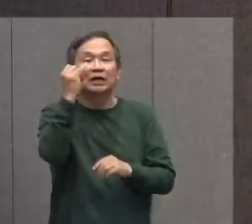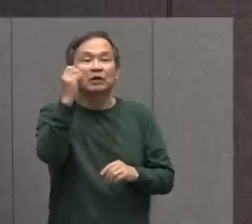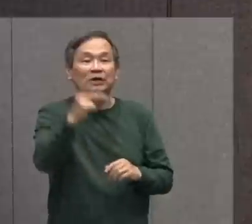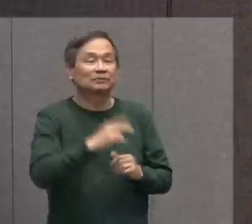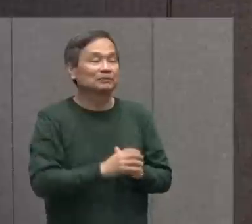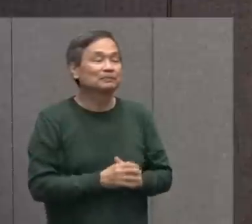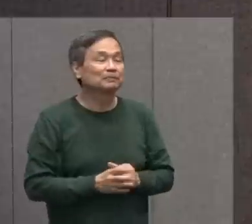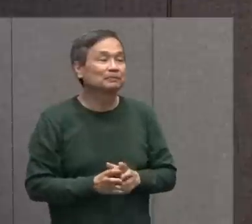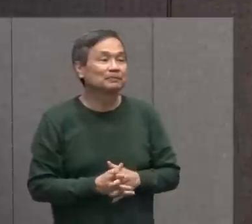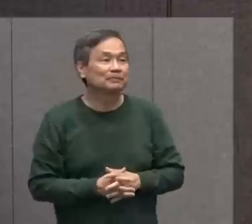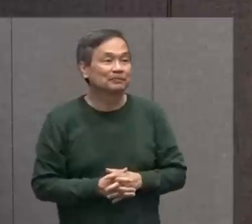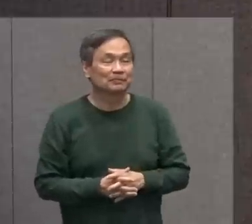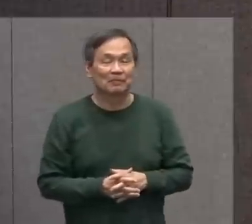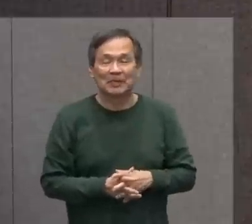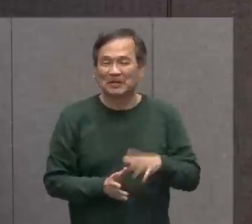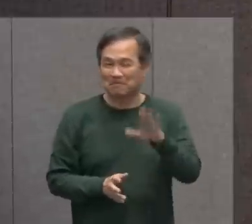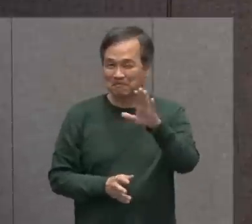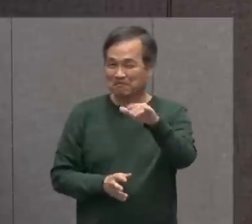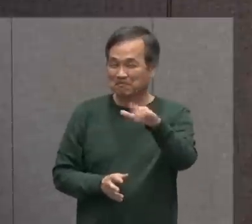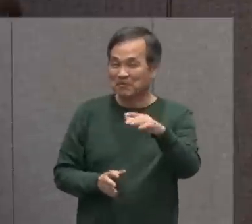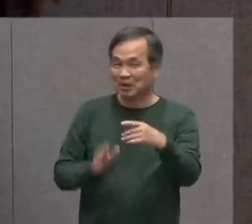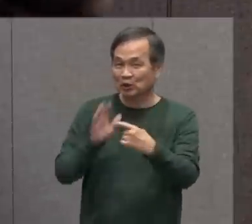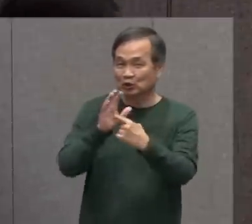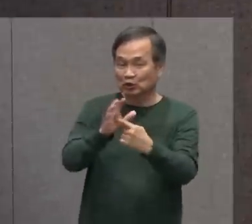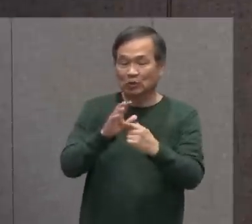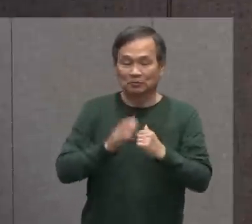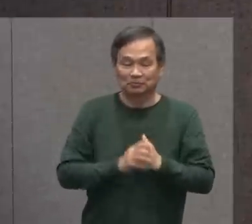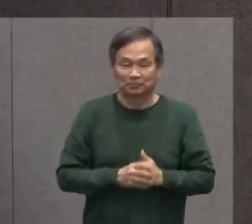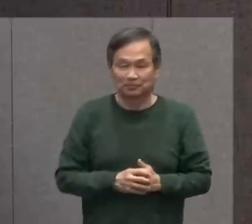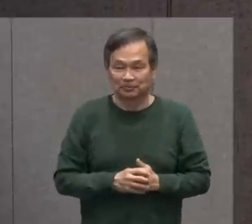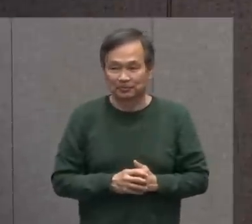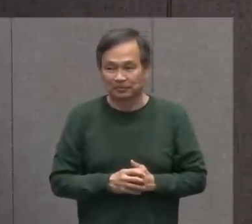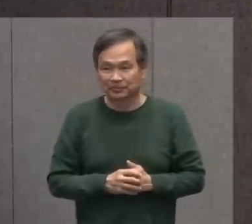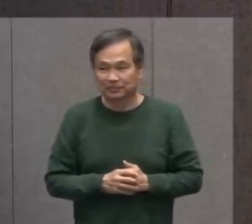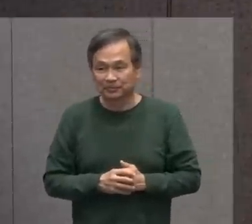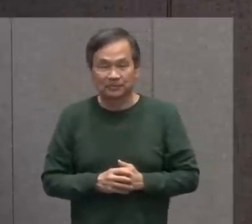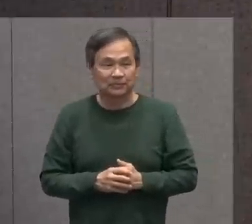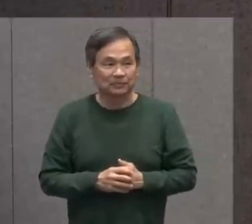look. This time, instead of